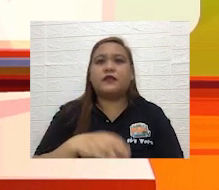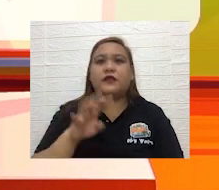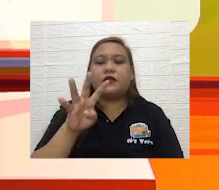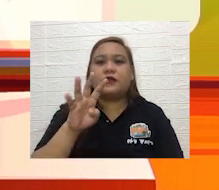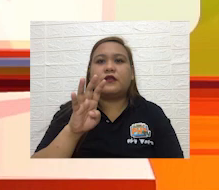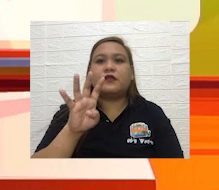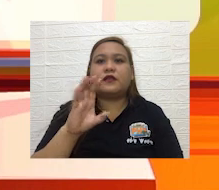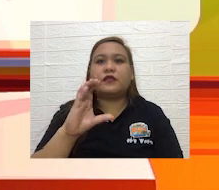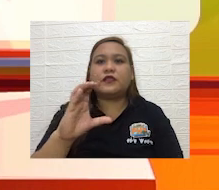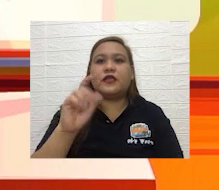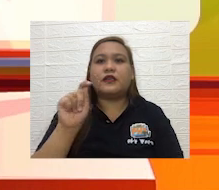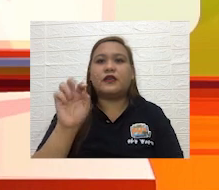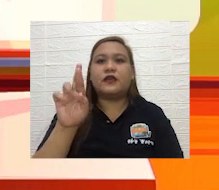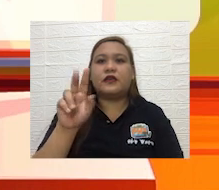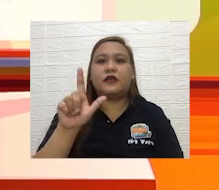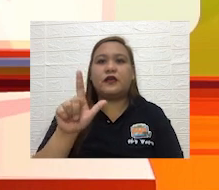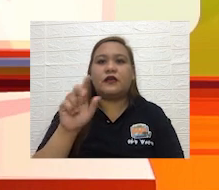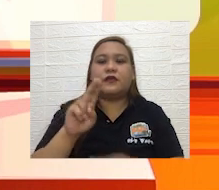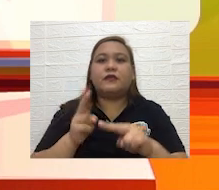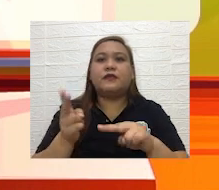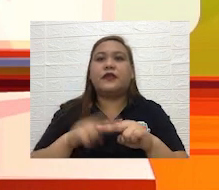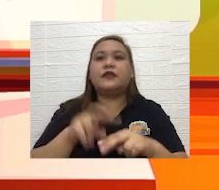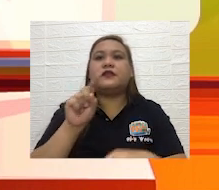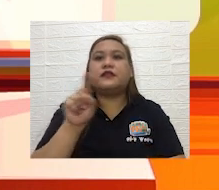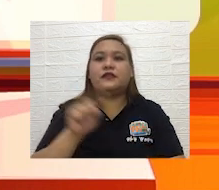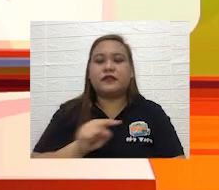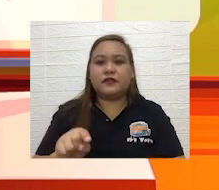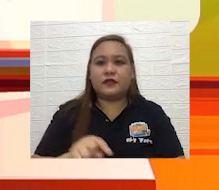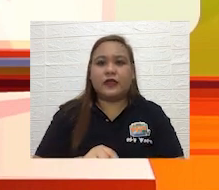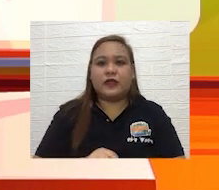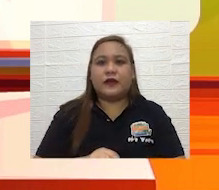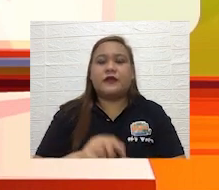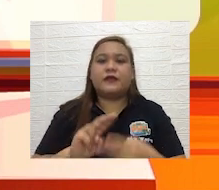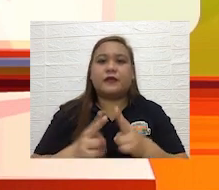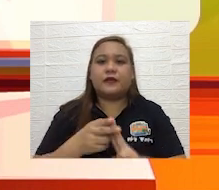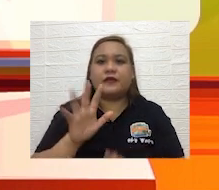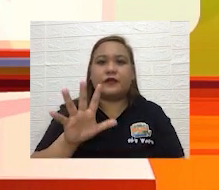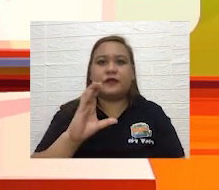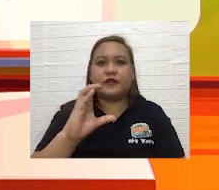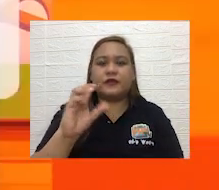4, Control plus Z. 5, Control plus Y.